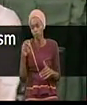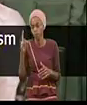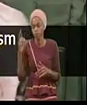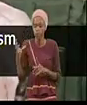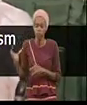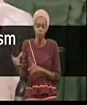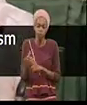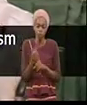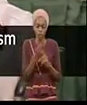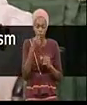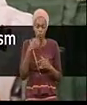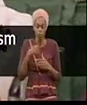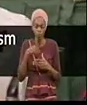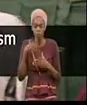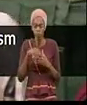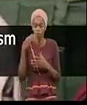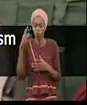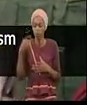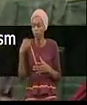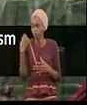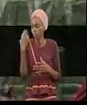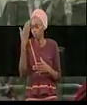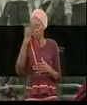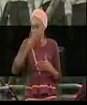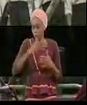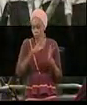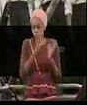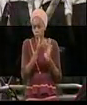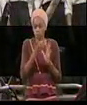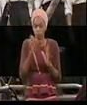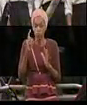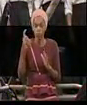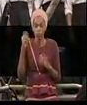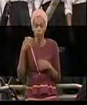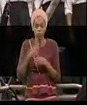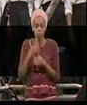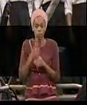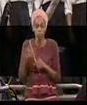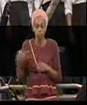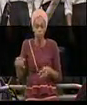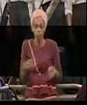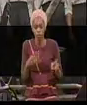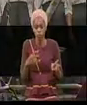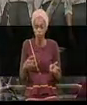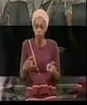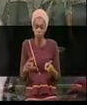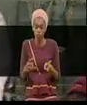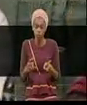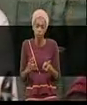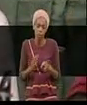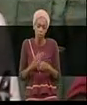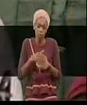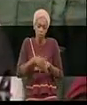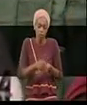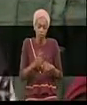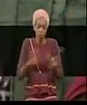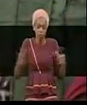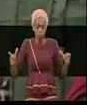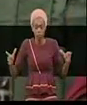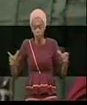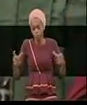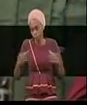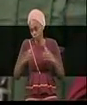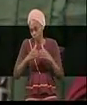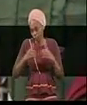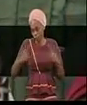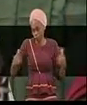in your sight. So you made a way across the great